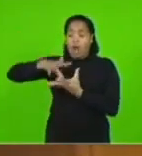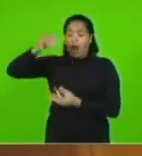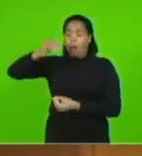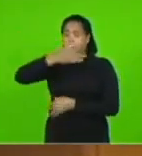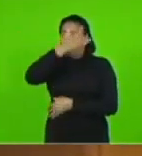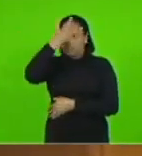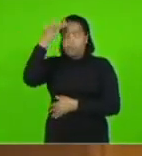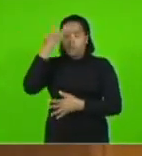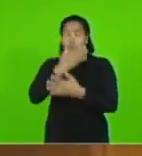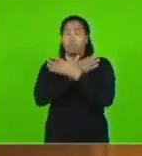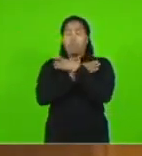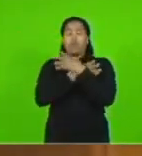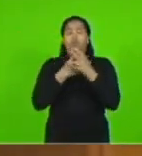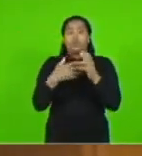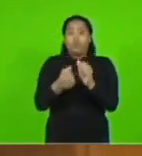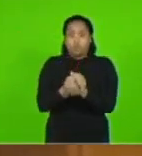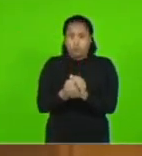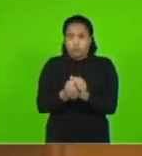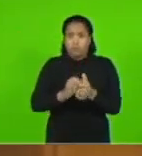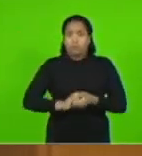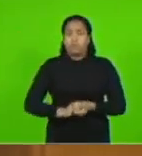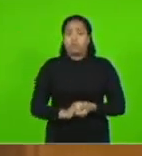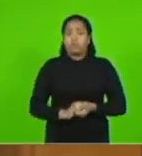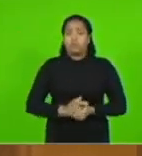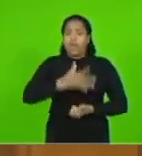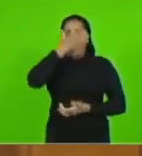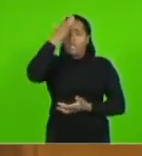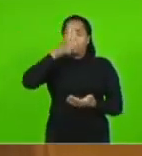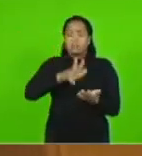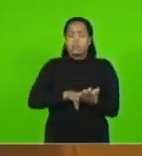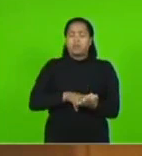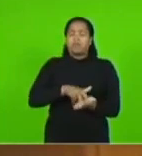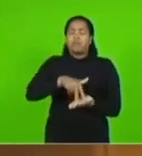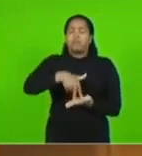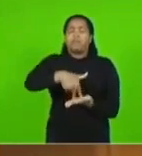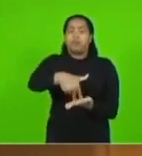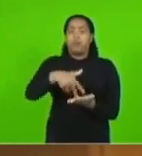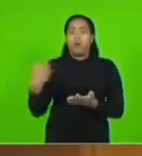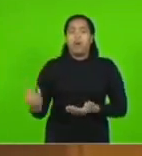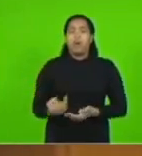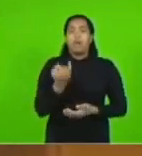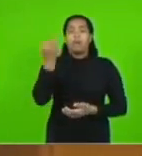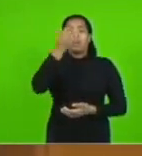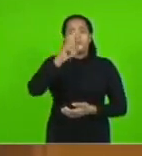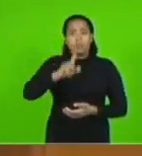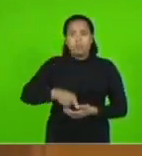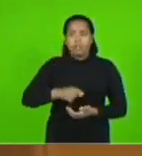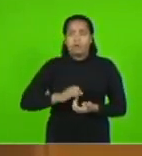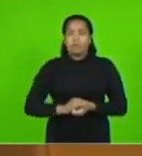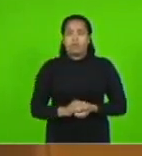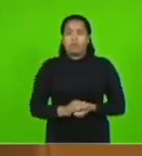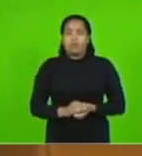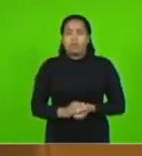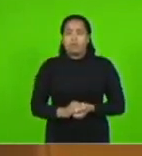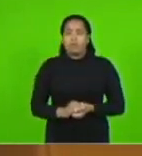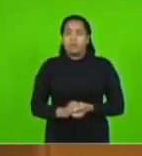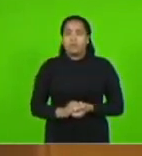And the Bible itself states that Jesus is going to make rise again those who died in